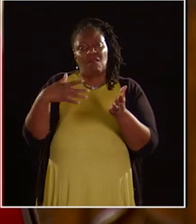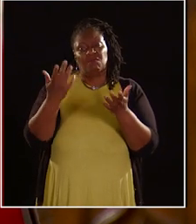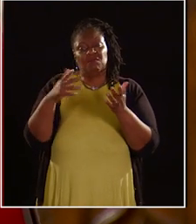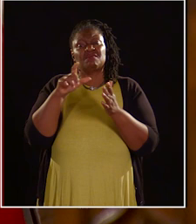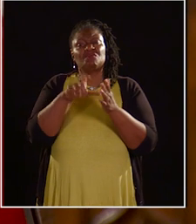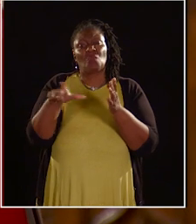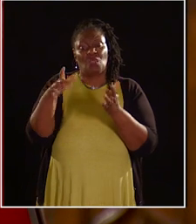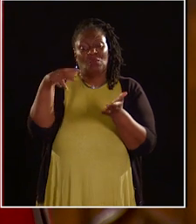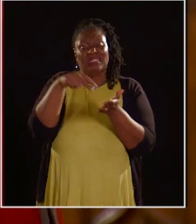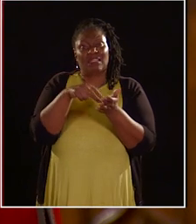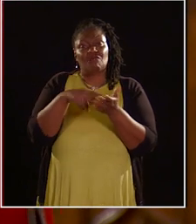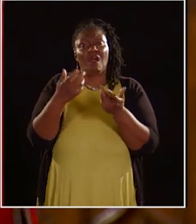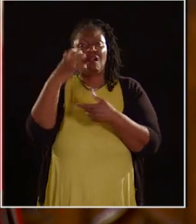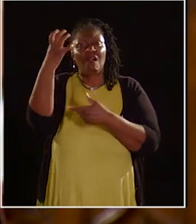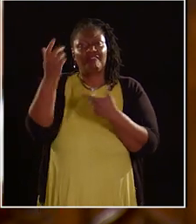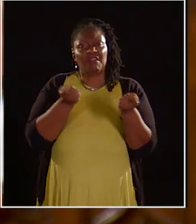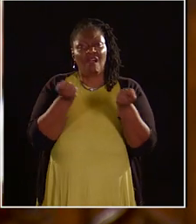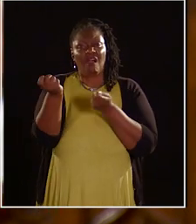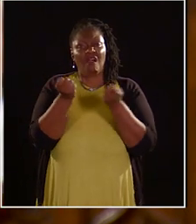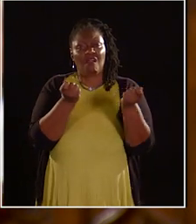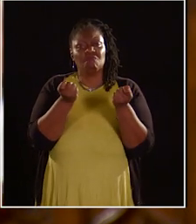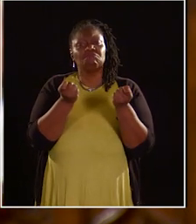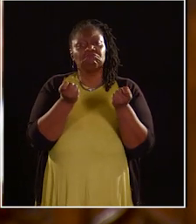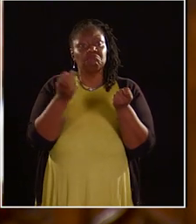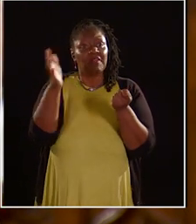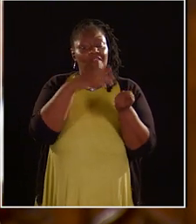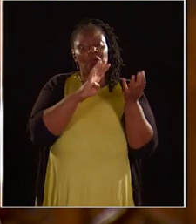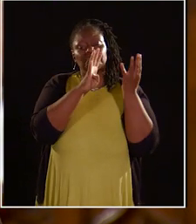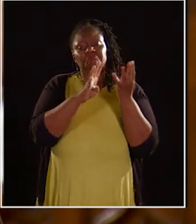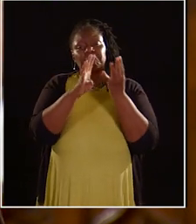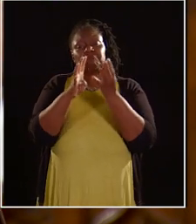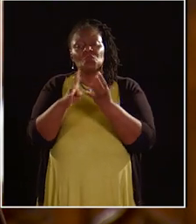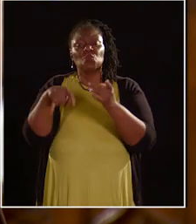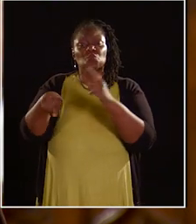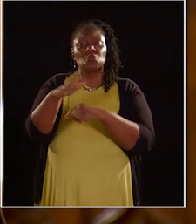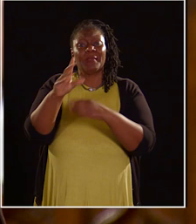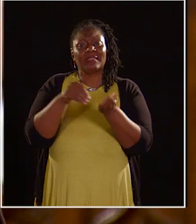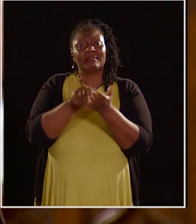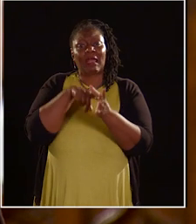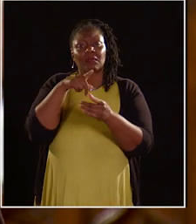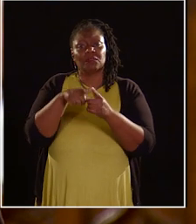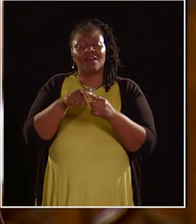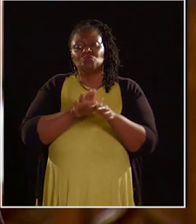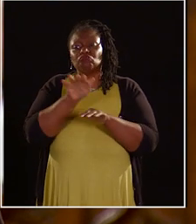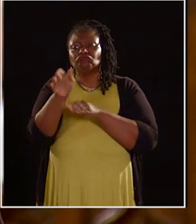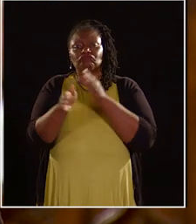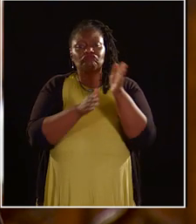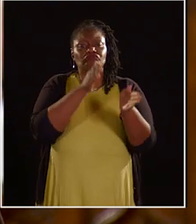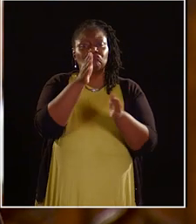was governor of Syria. And all went to be taxed, everyone in his own